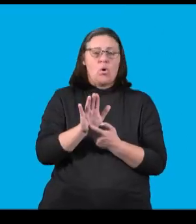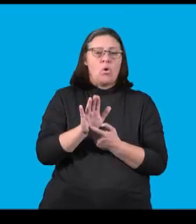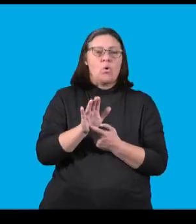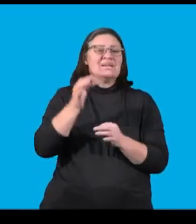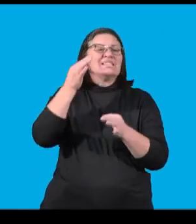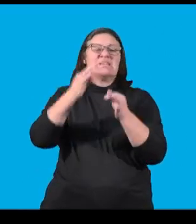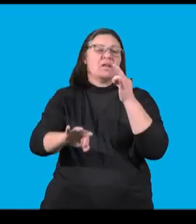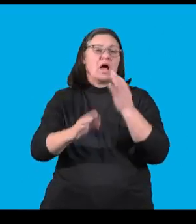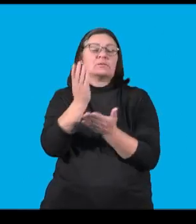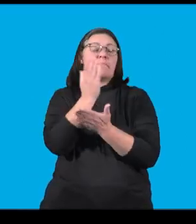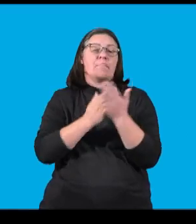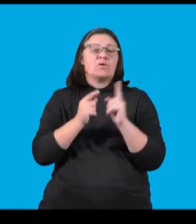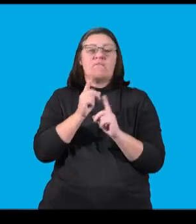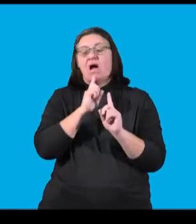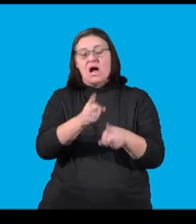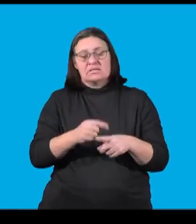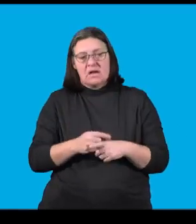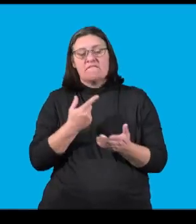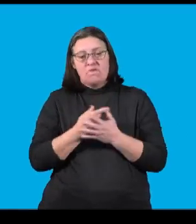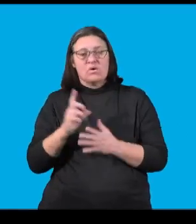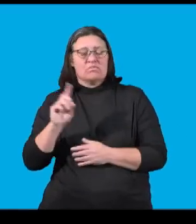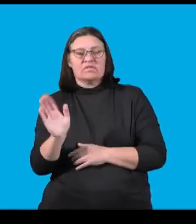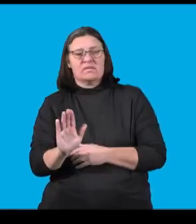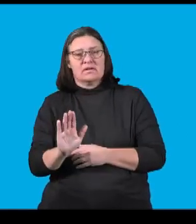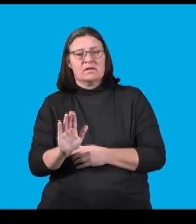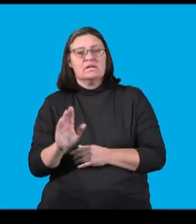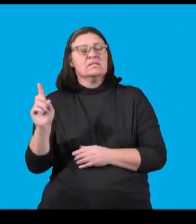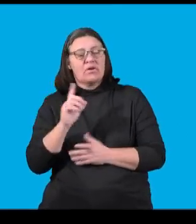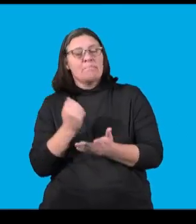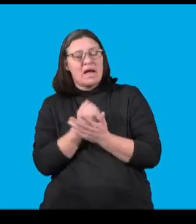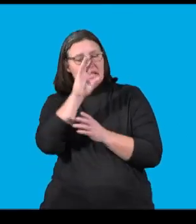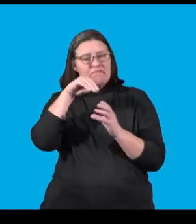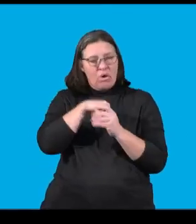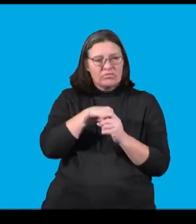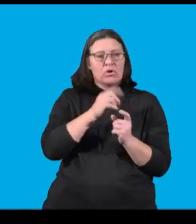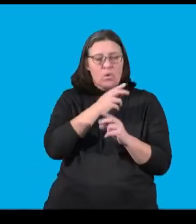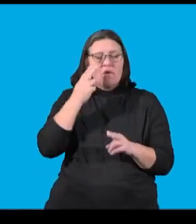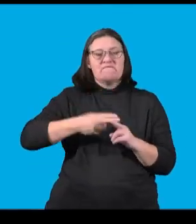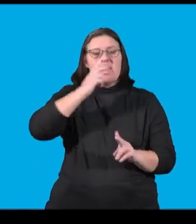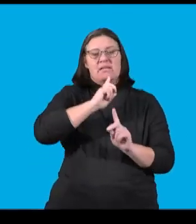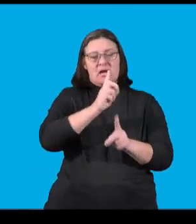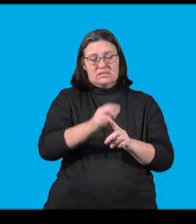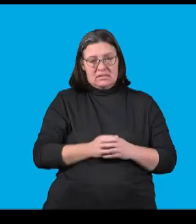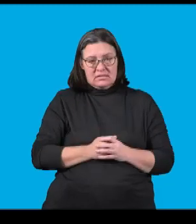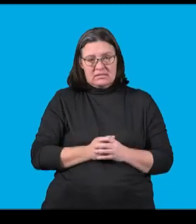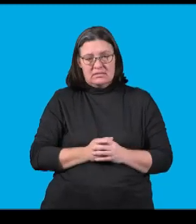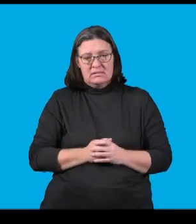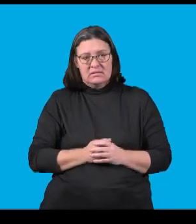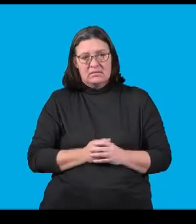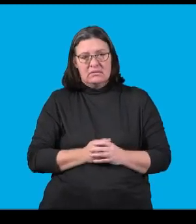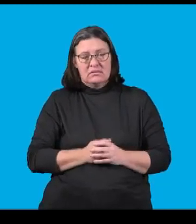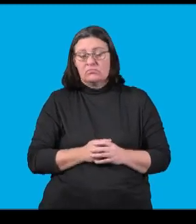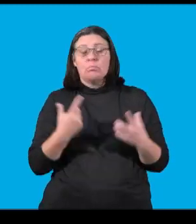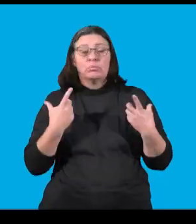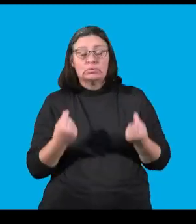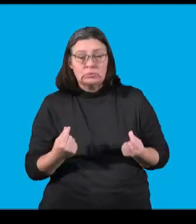do not show the simplification as part of the answer to the derivative. Your derivative must contain your final answer.